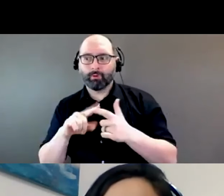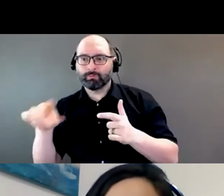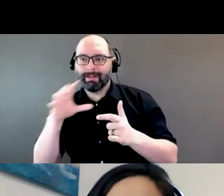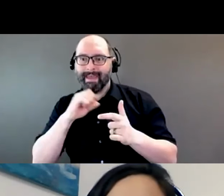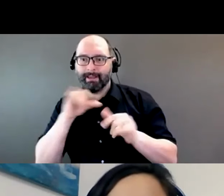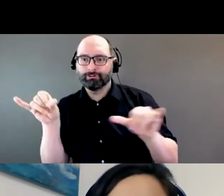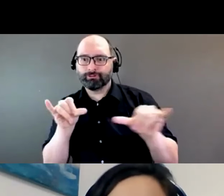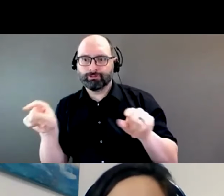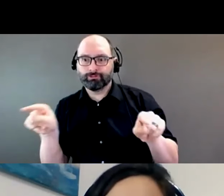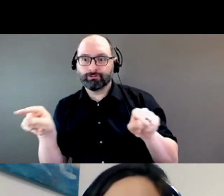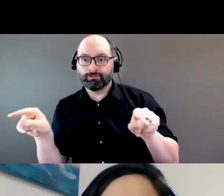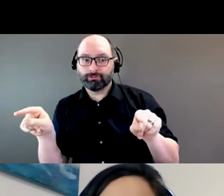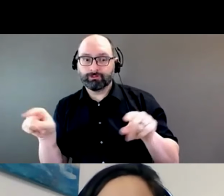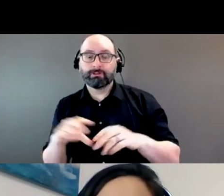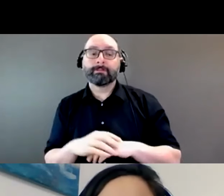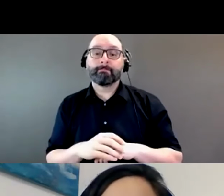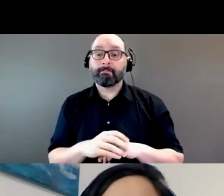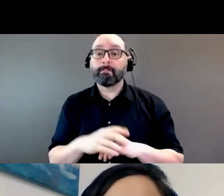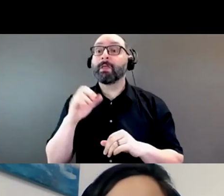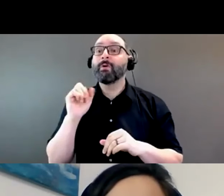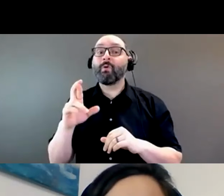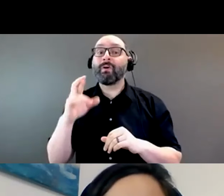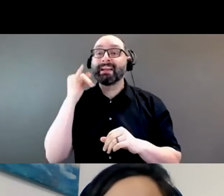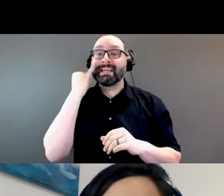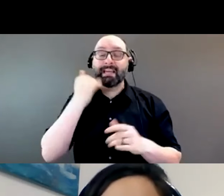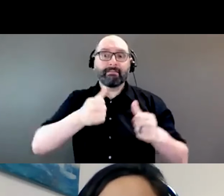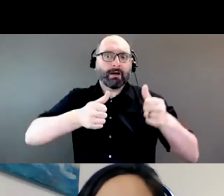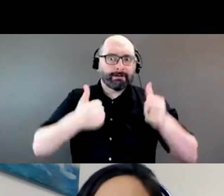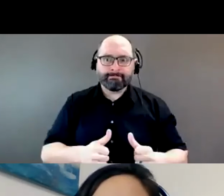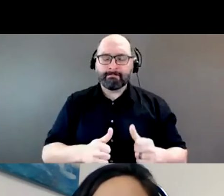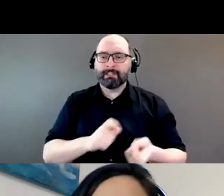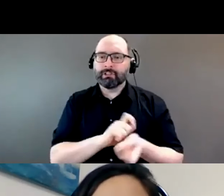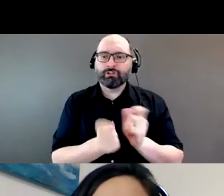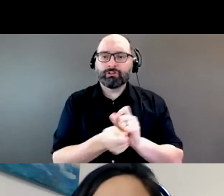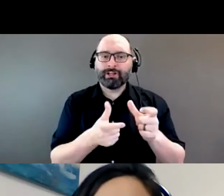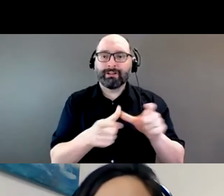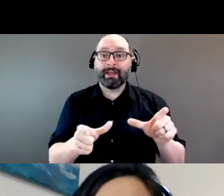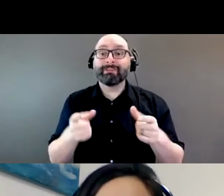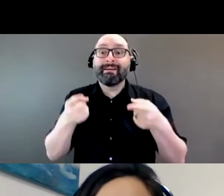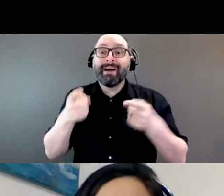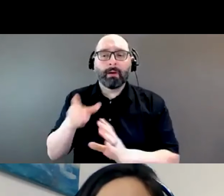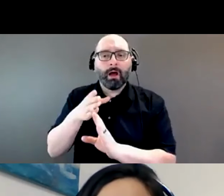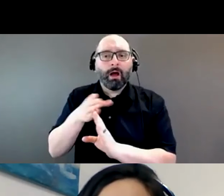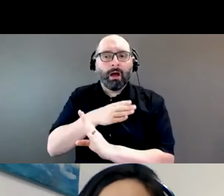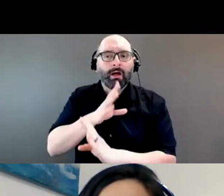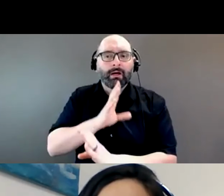range, or if these significant changes in language take place before the age of 60.